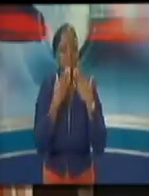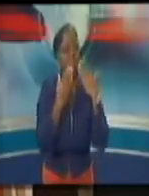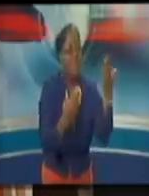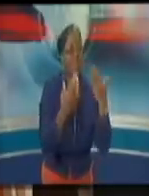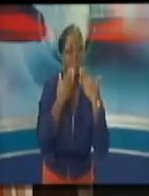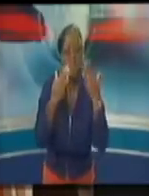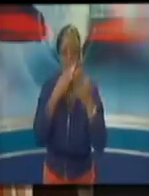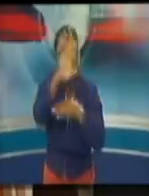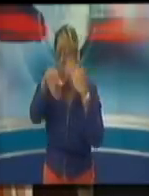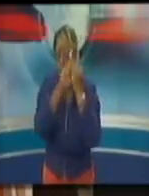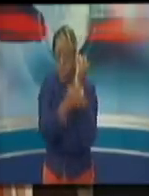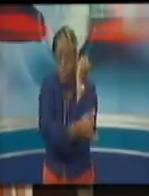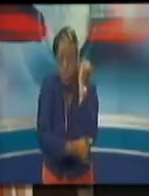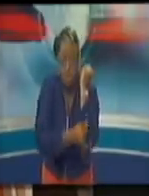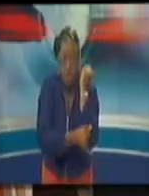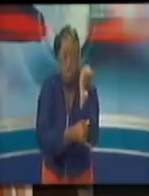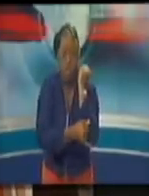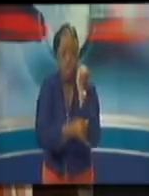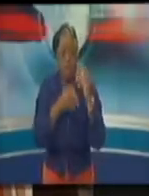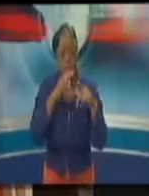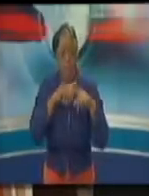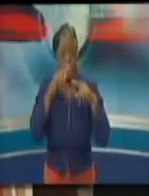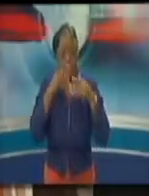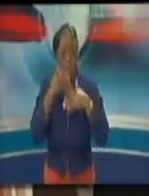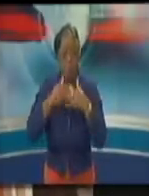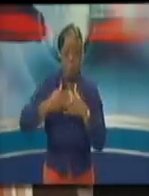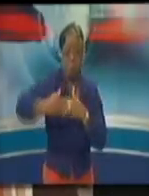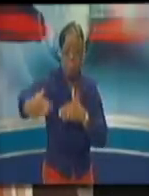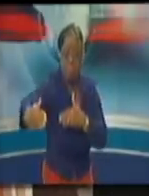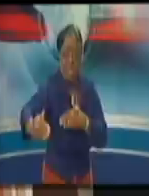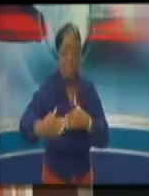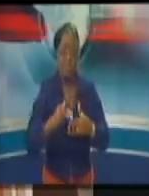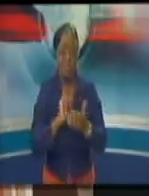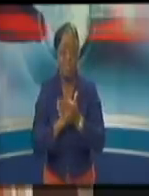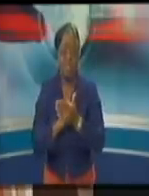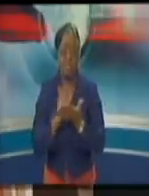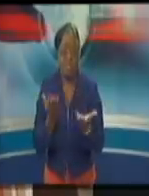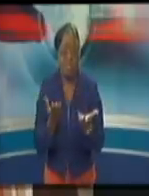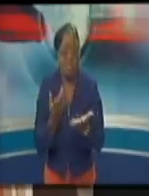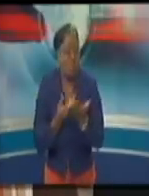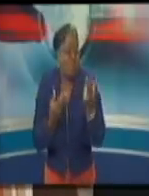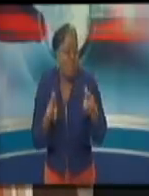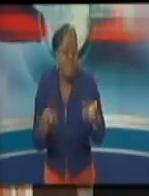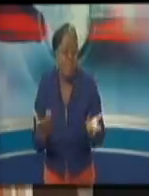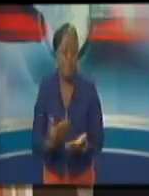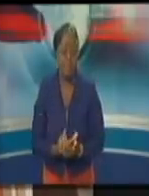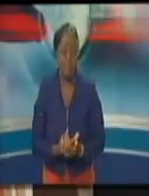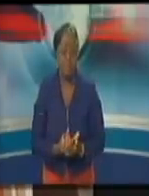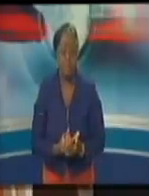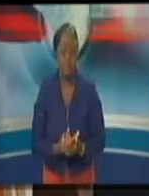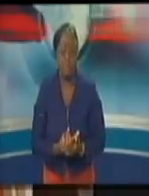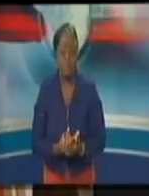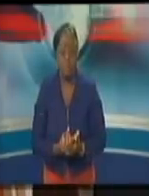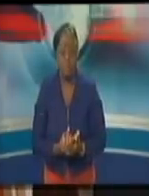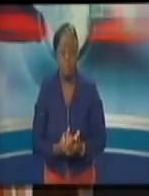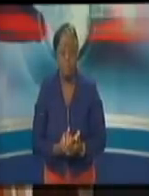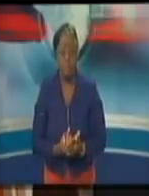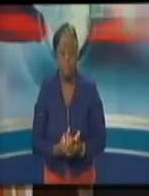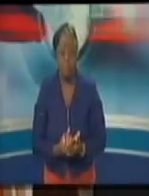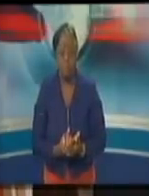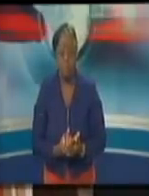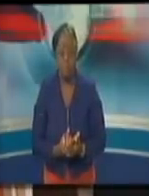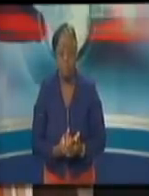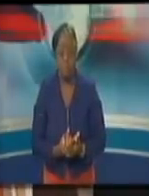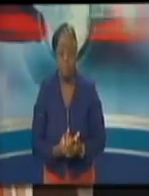the country. But going beyond thanking, I don't know if the minister, if it has been brought up, if the minister is looking